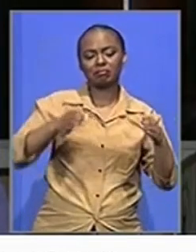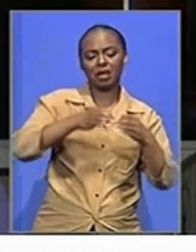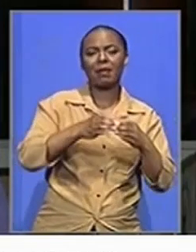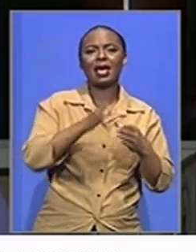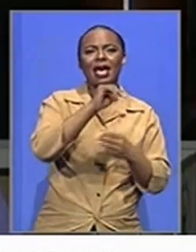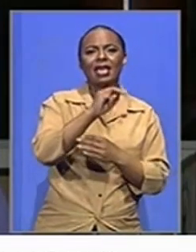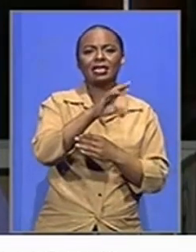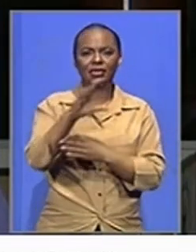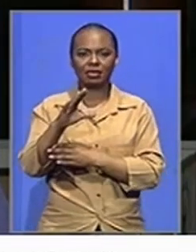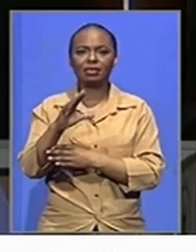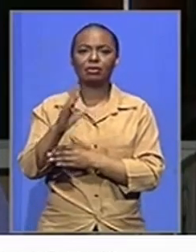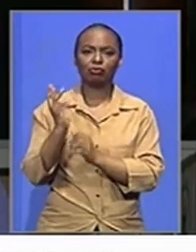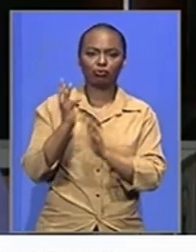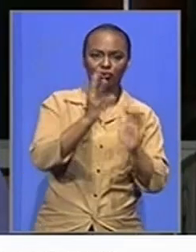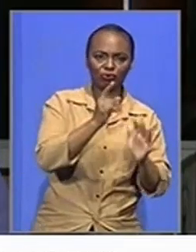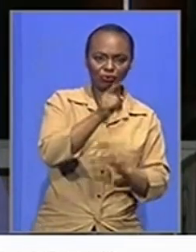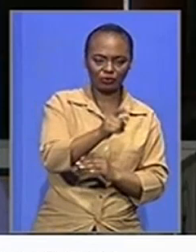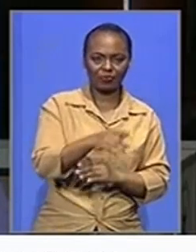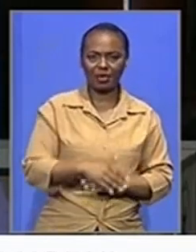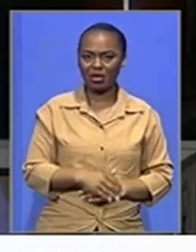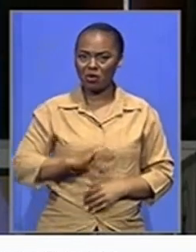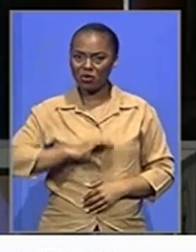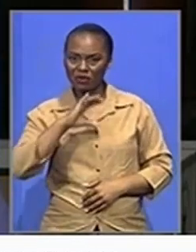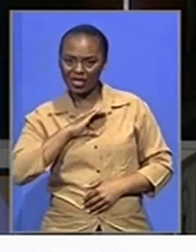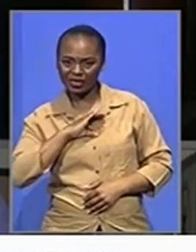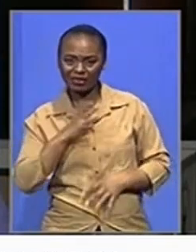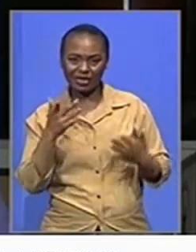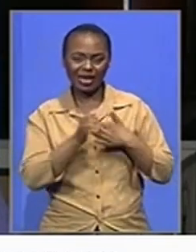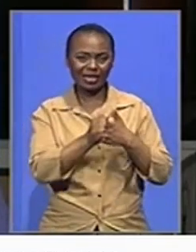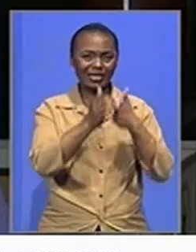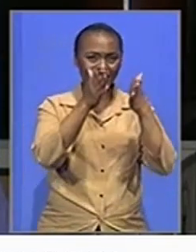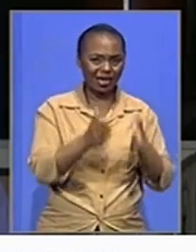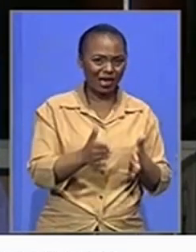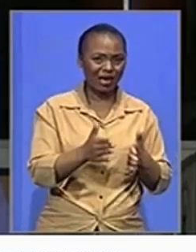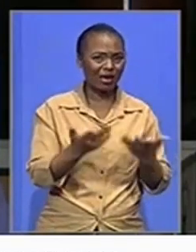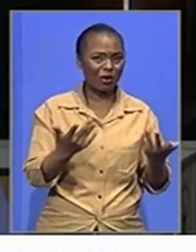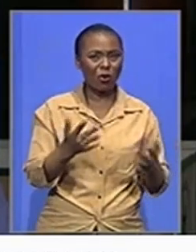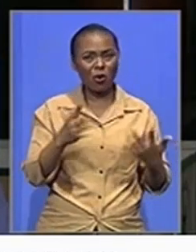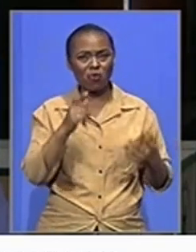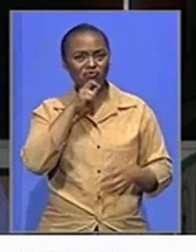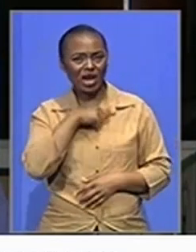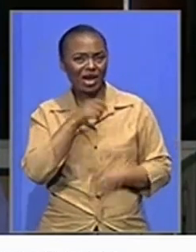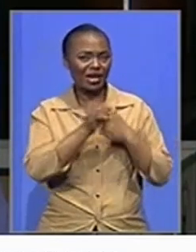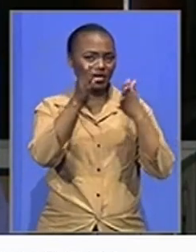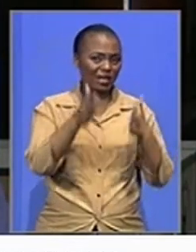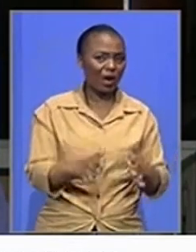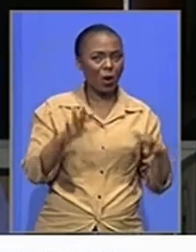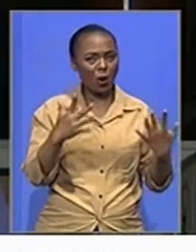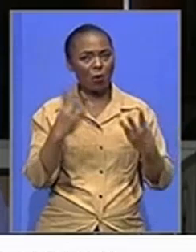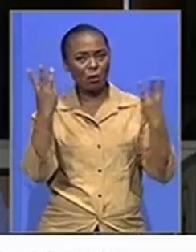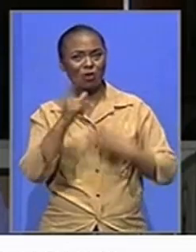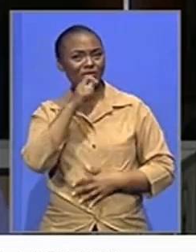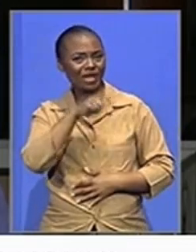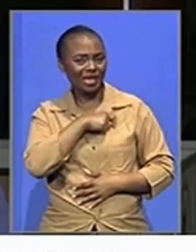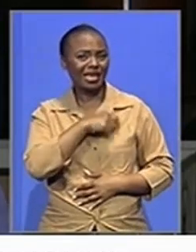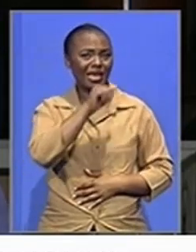ANC. Ana ke confidence towards leaders kapa ke confidence towards the brand. Nanka chohe gore nkare batho